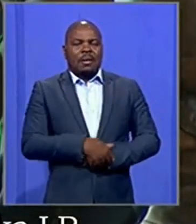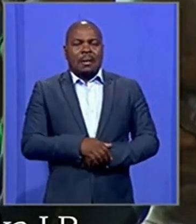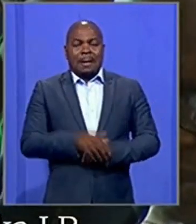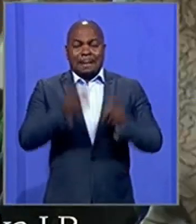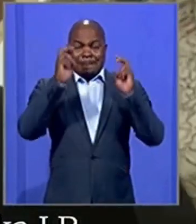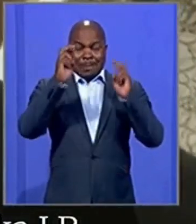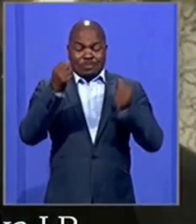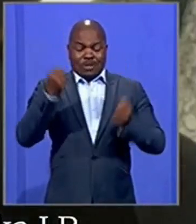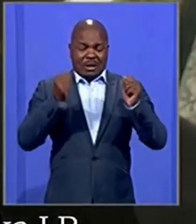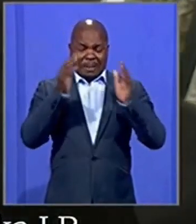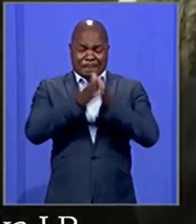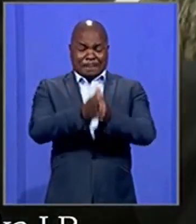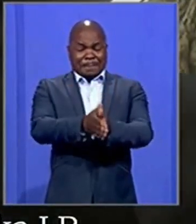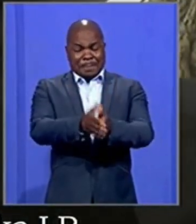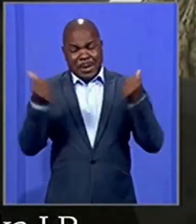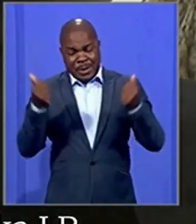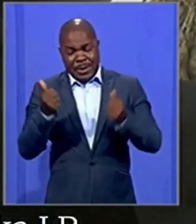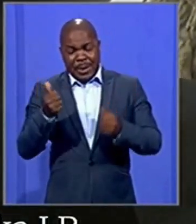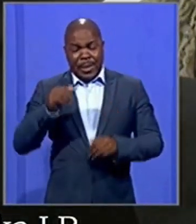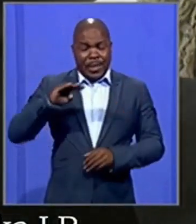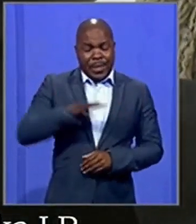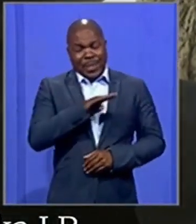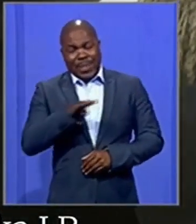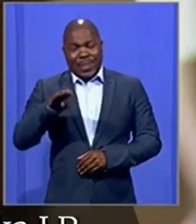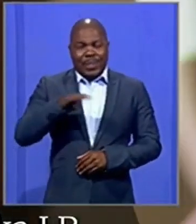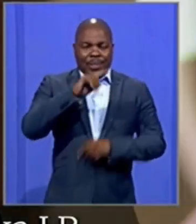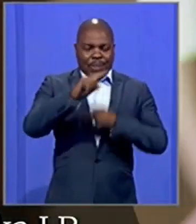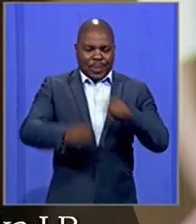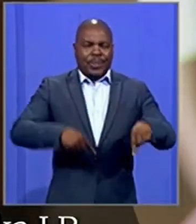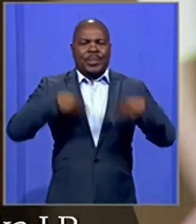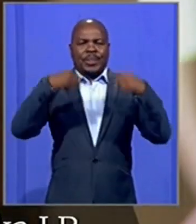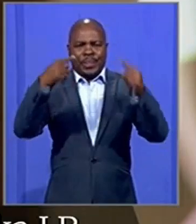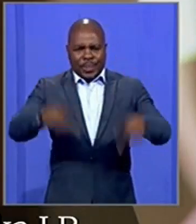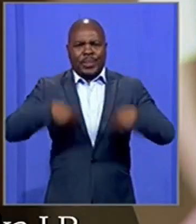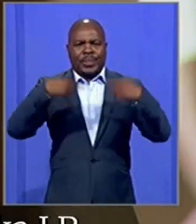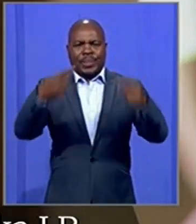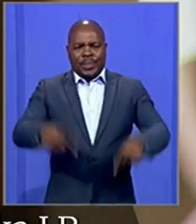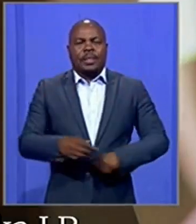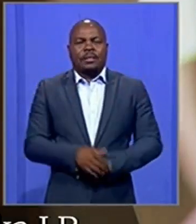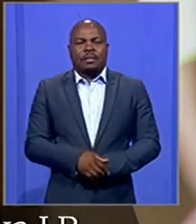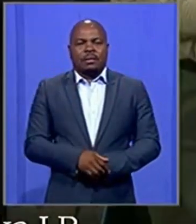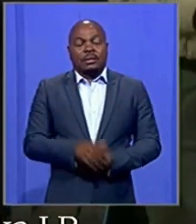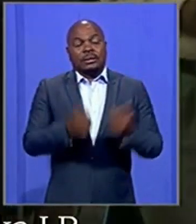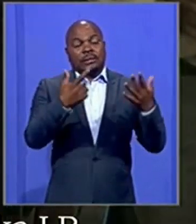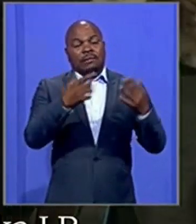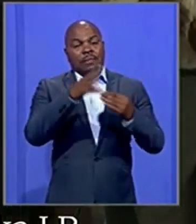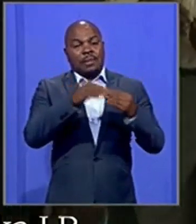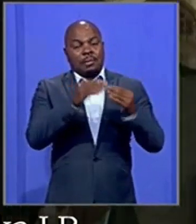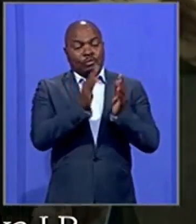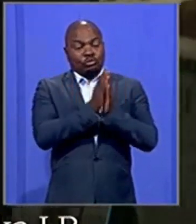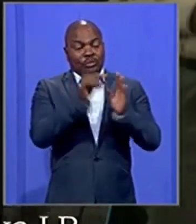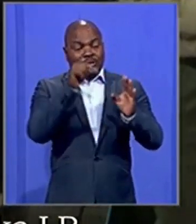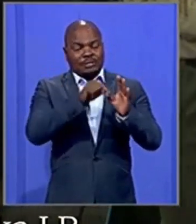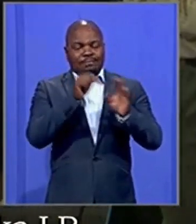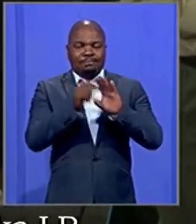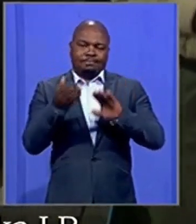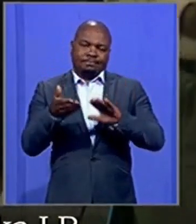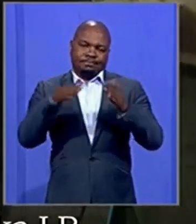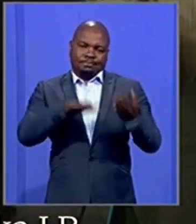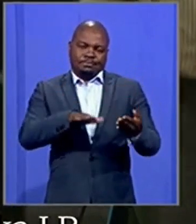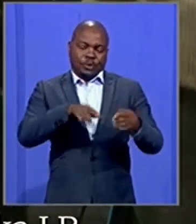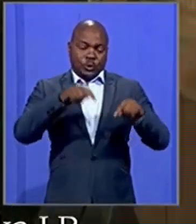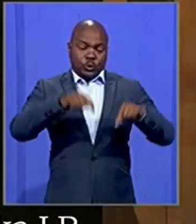la godimo ga tla latlhegela ke taolo gomme pese ya menoga maga mmalwa maloko a shupa phuthego a latlhegetswe ke maphelo a bona